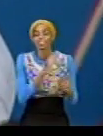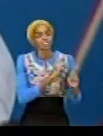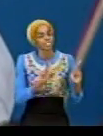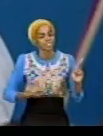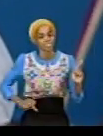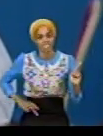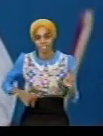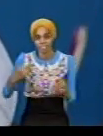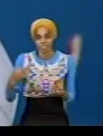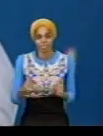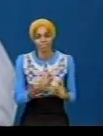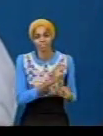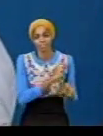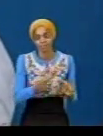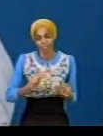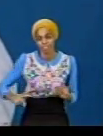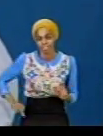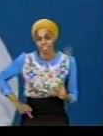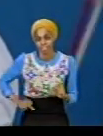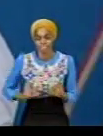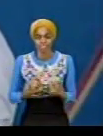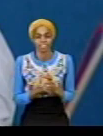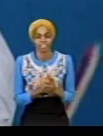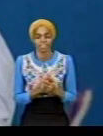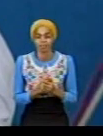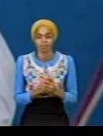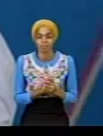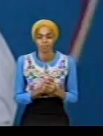kingdom. And I want to tell you that it's here